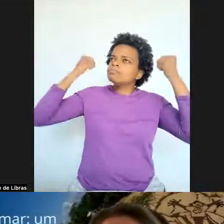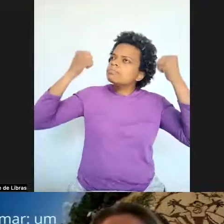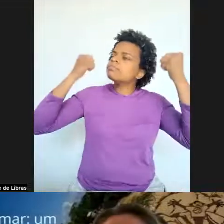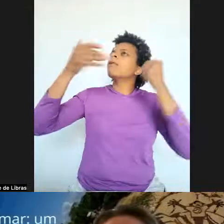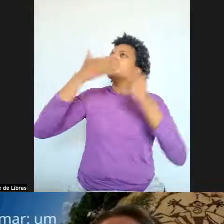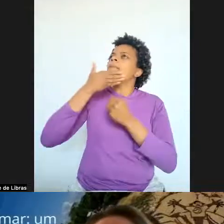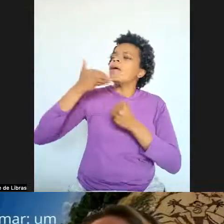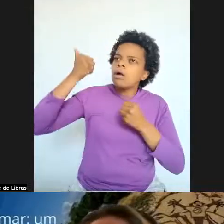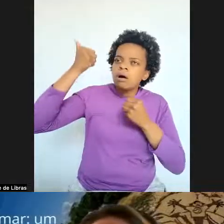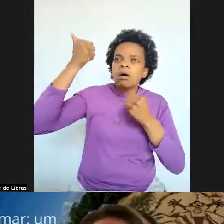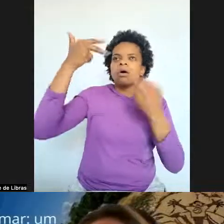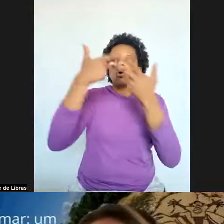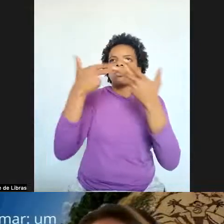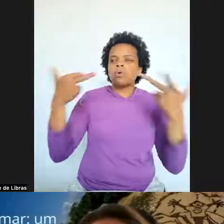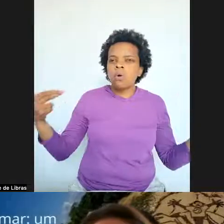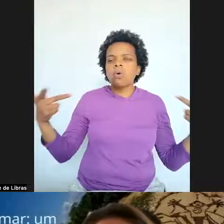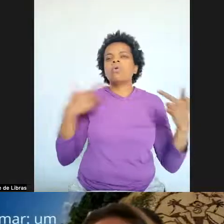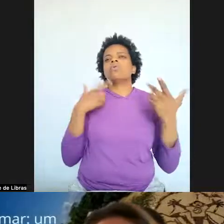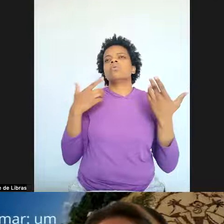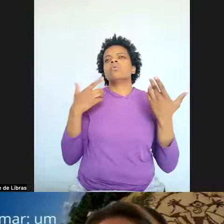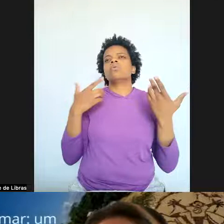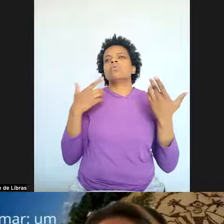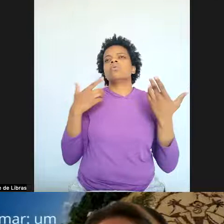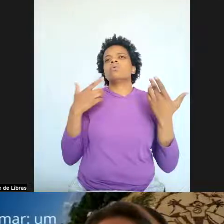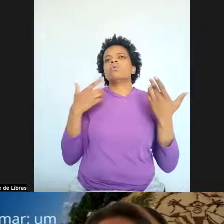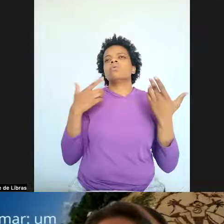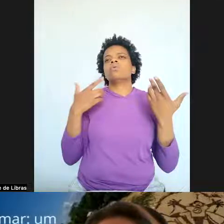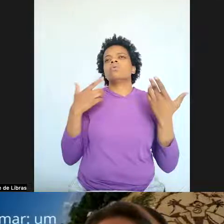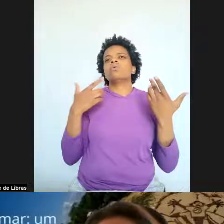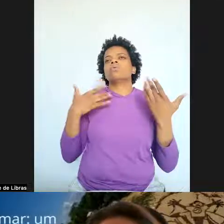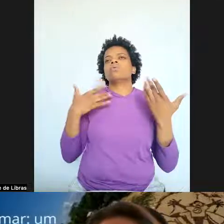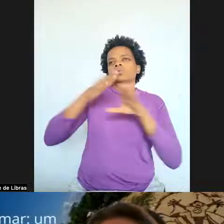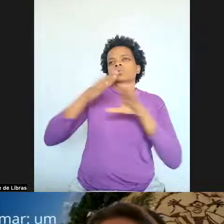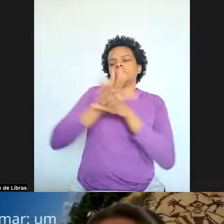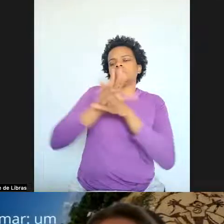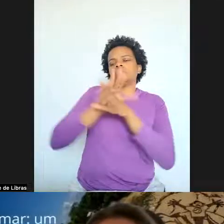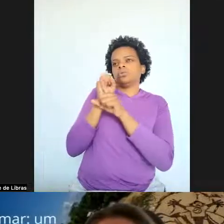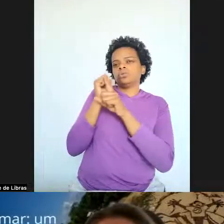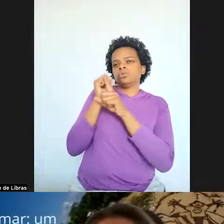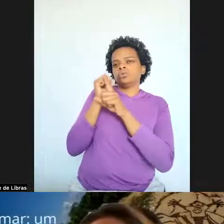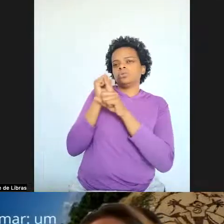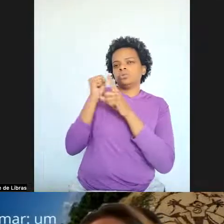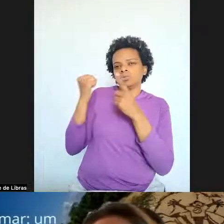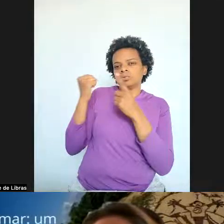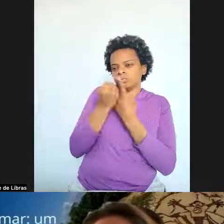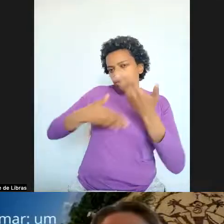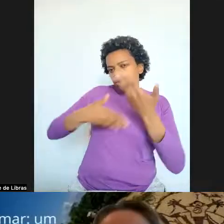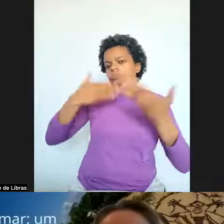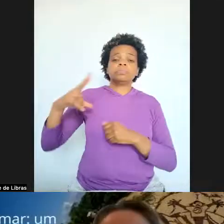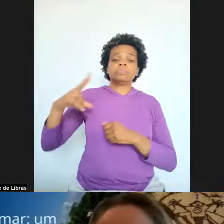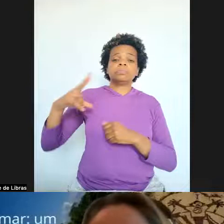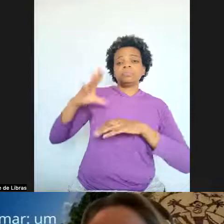more equality, inclusion, and development in terms of policies.